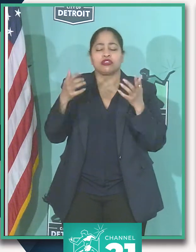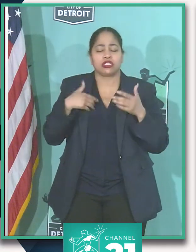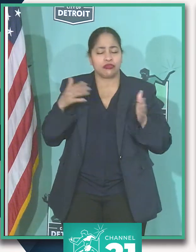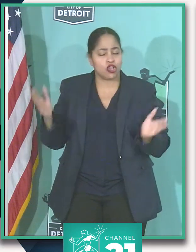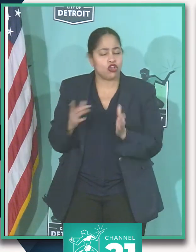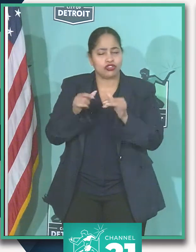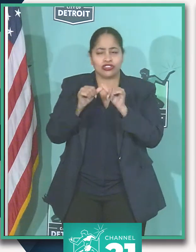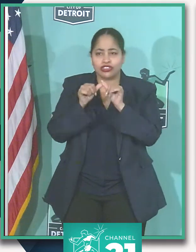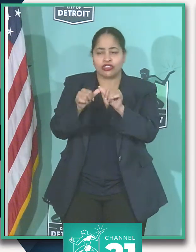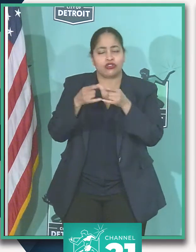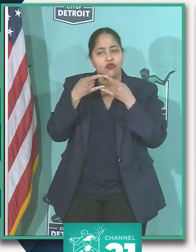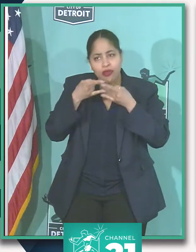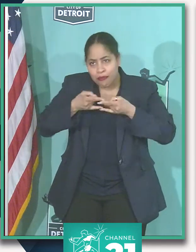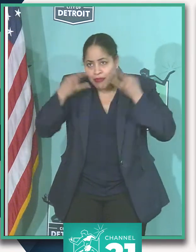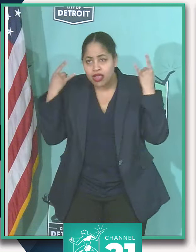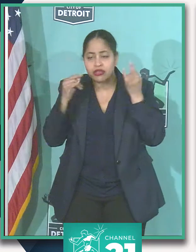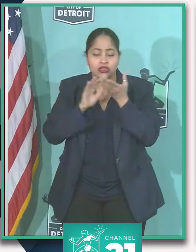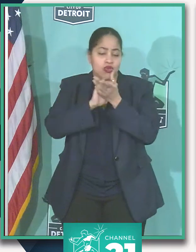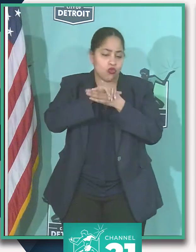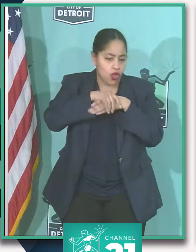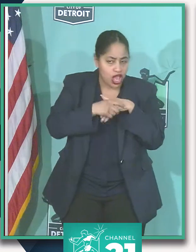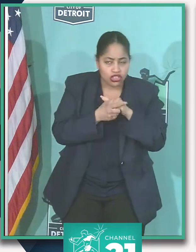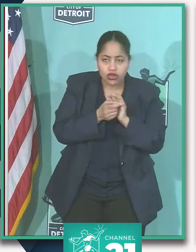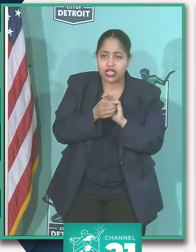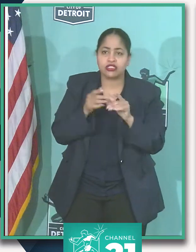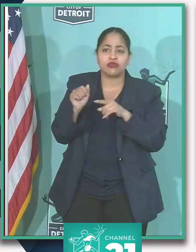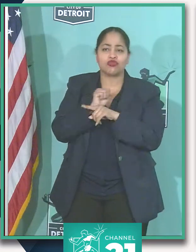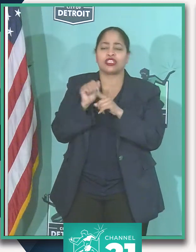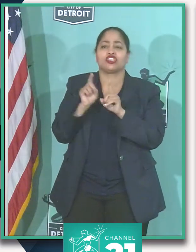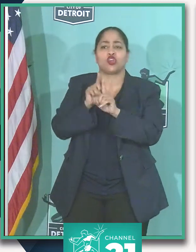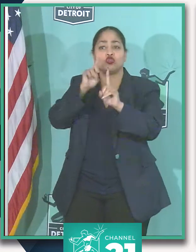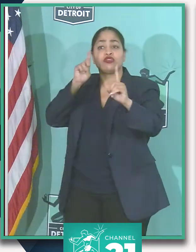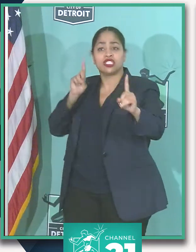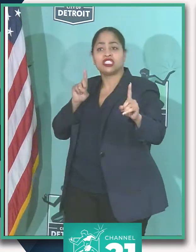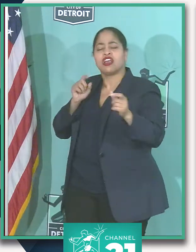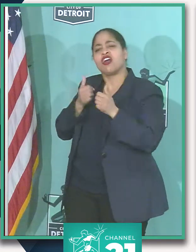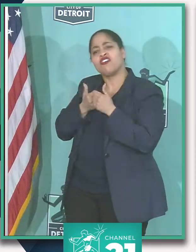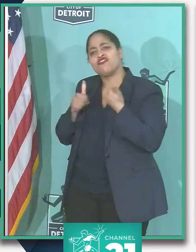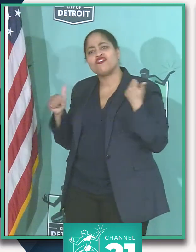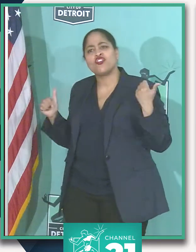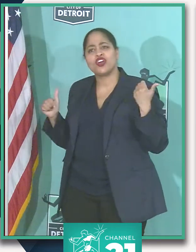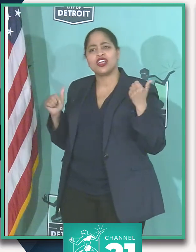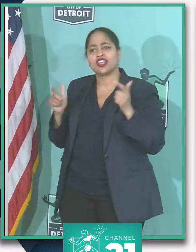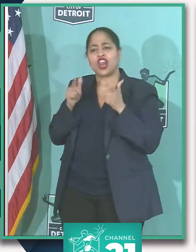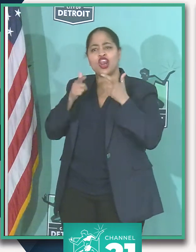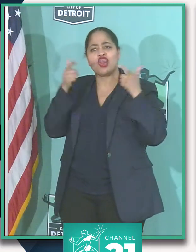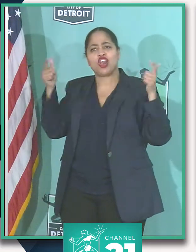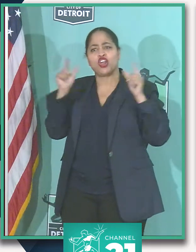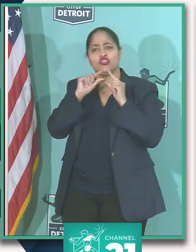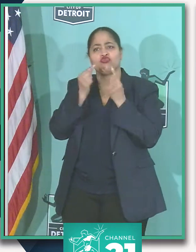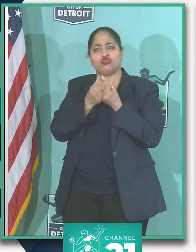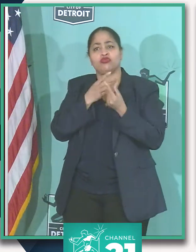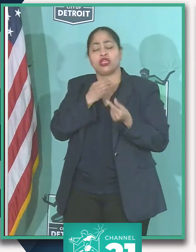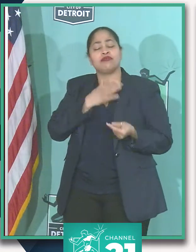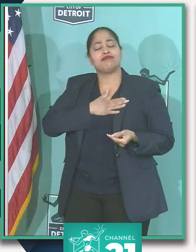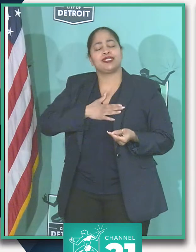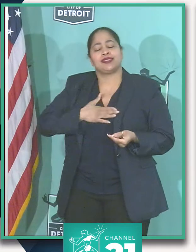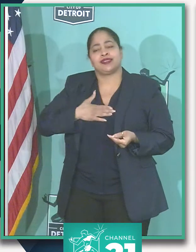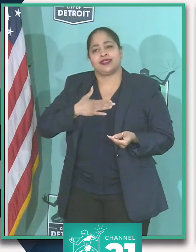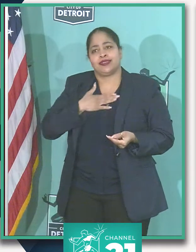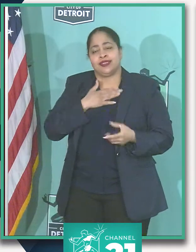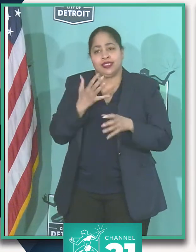mask, to wash your hands, practice social distancing, avoid large crowds, and please